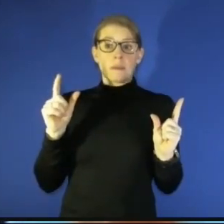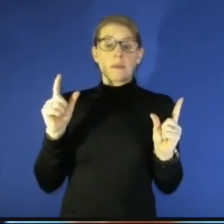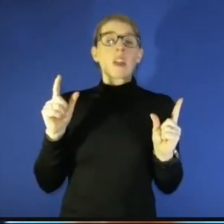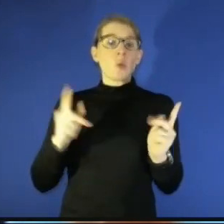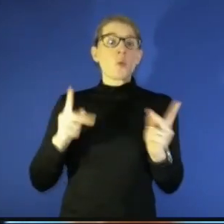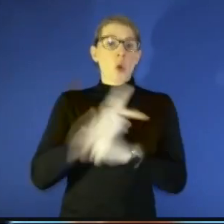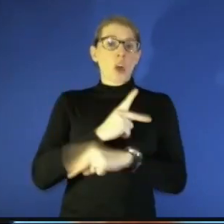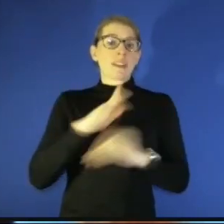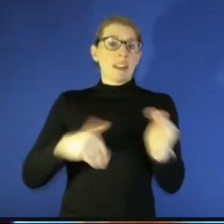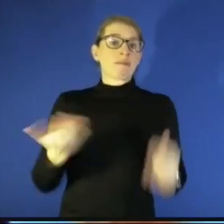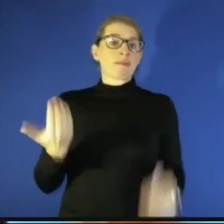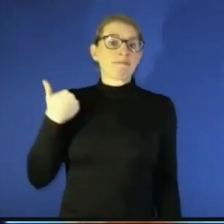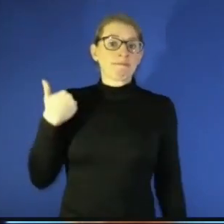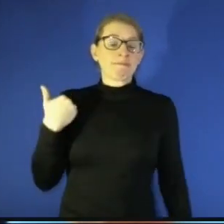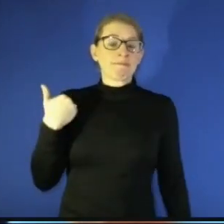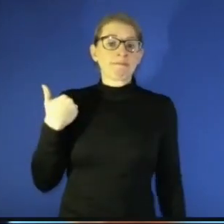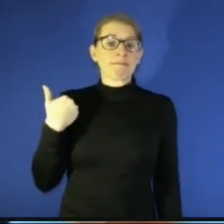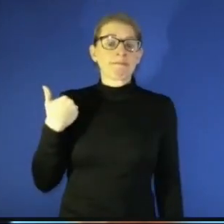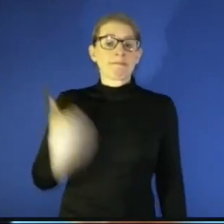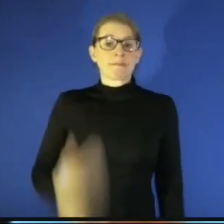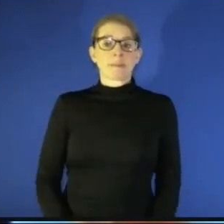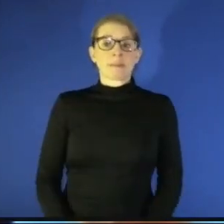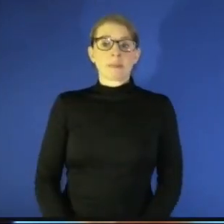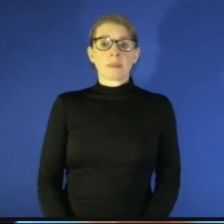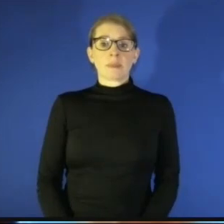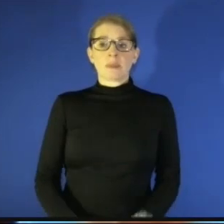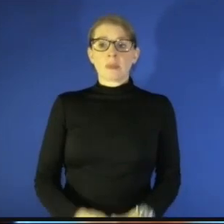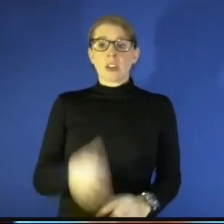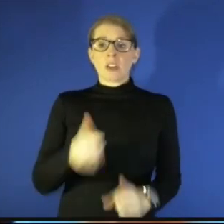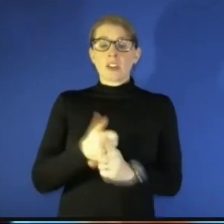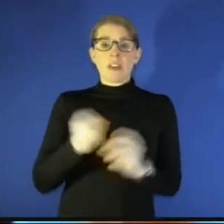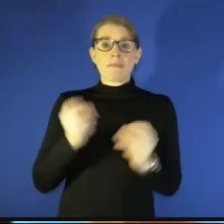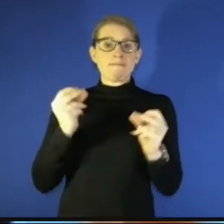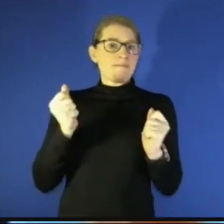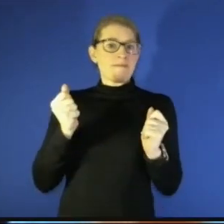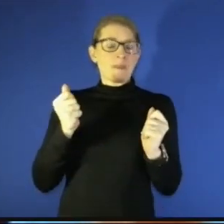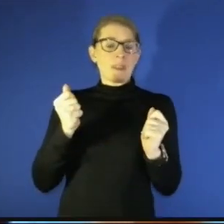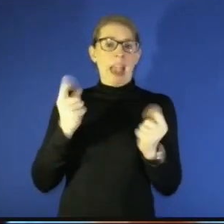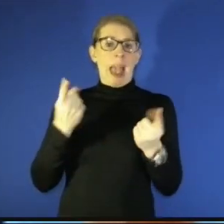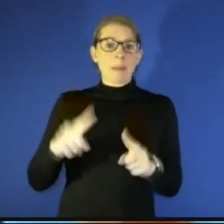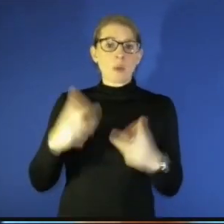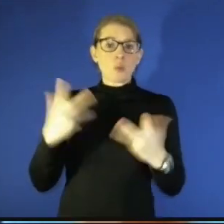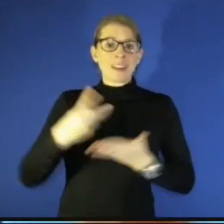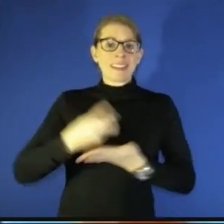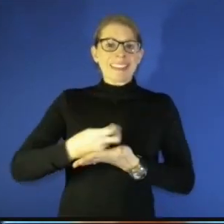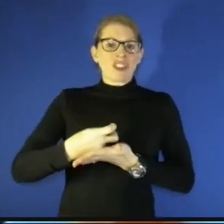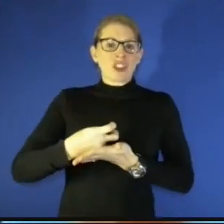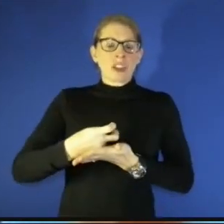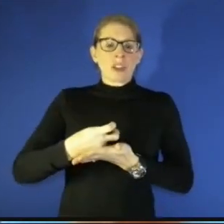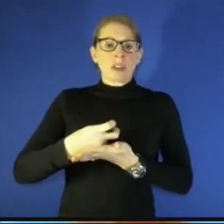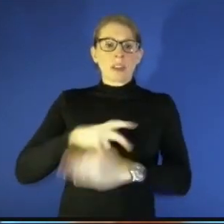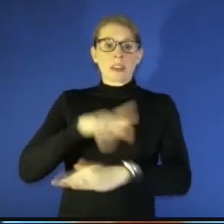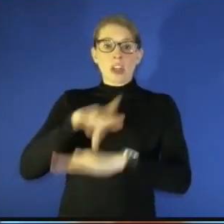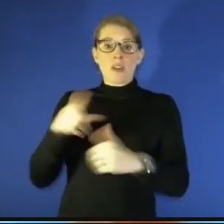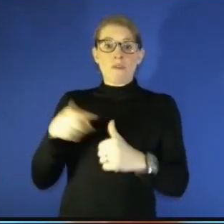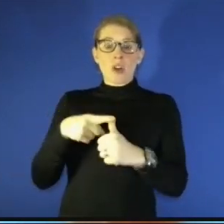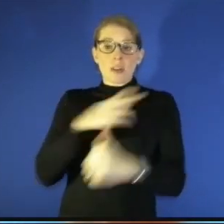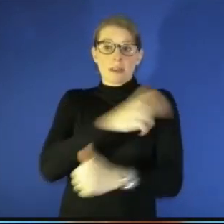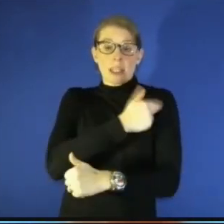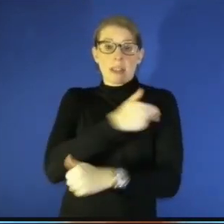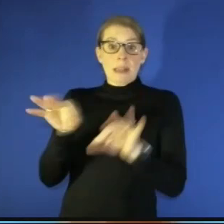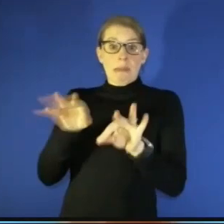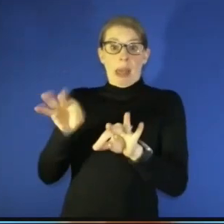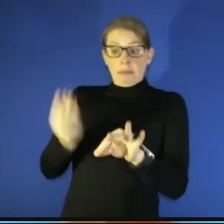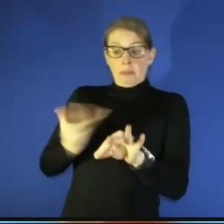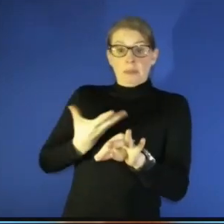than ever. She immediately went into a seizure. It wasn't until we went to the first hospital that they explained to us